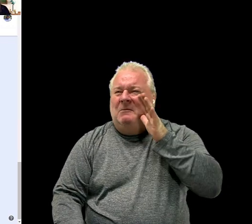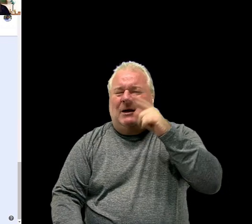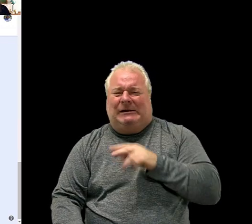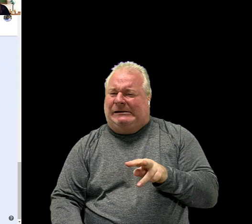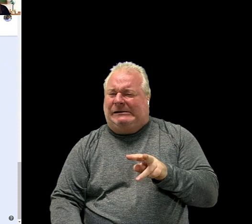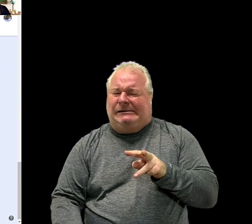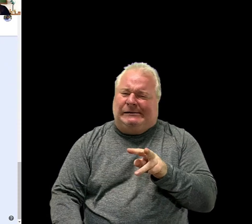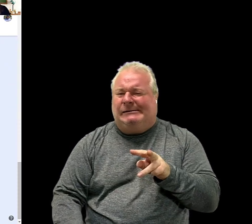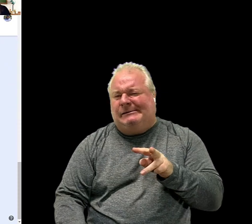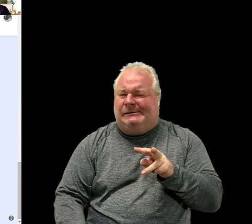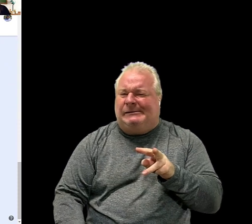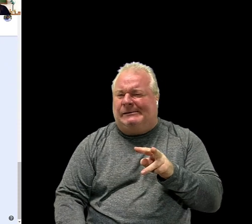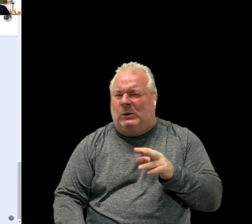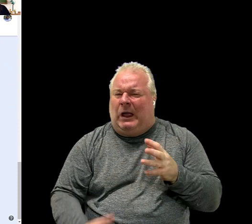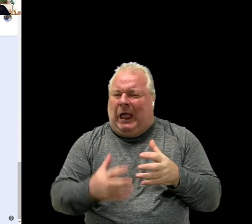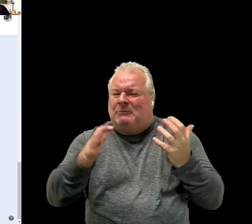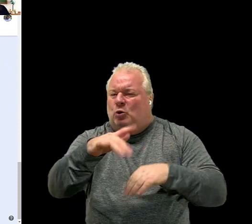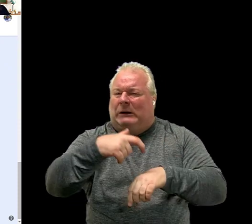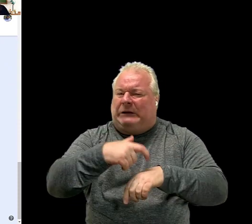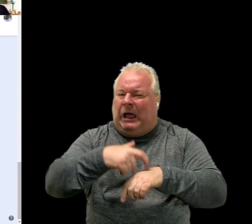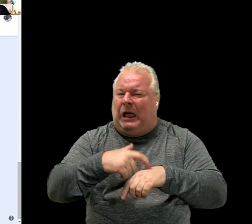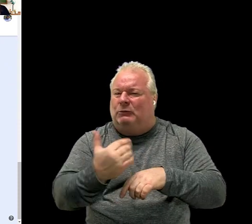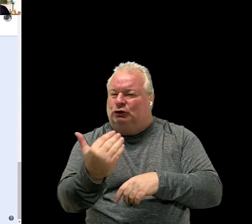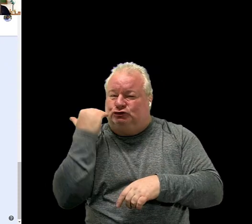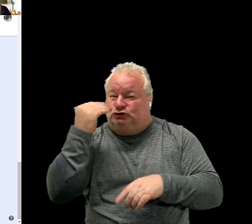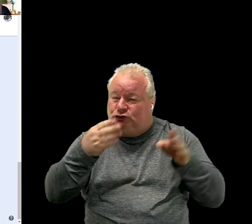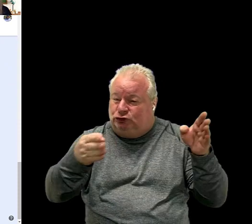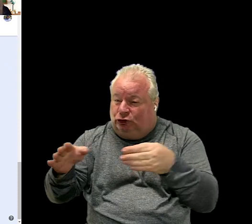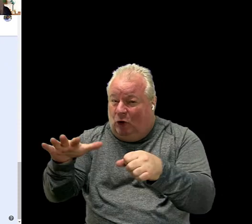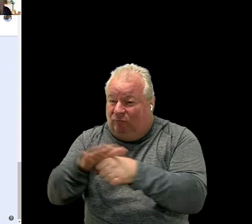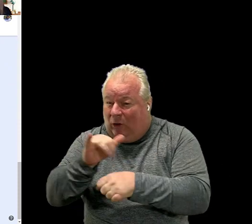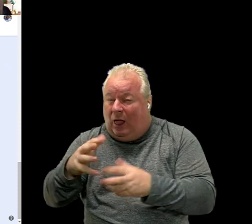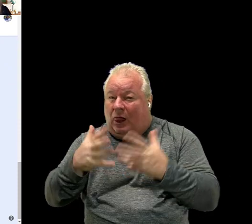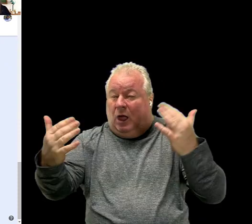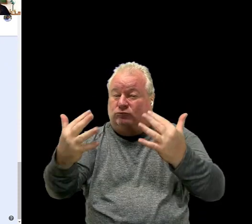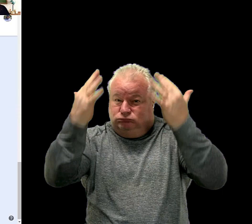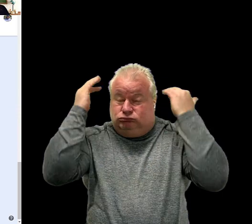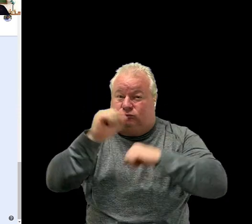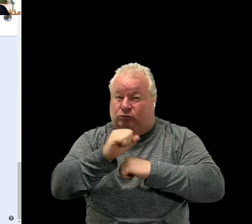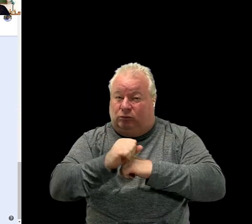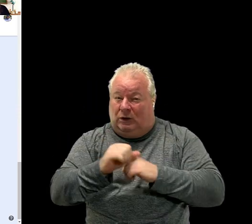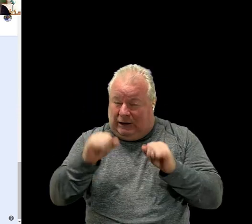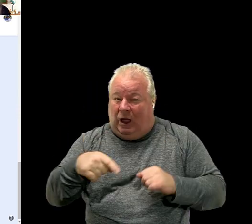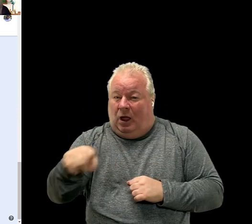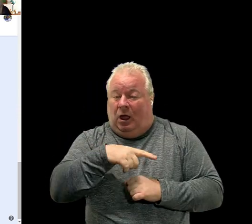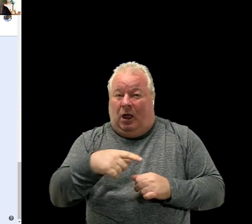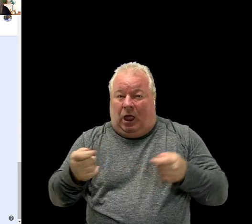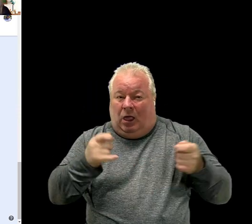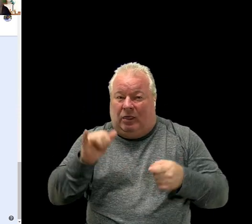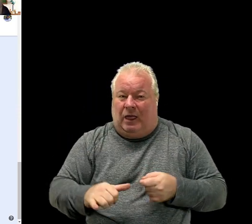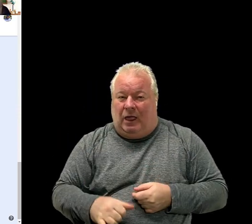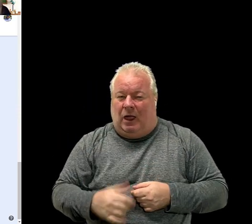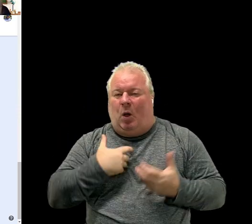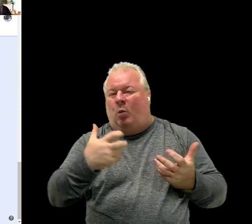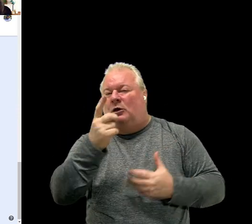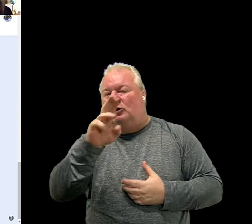questions like, well, how much is this really going to take? Is this going to be a lot of work? Can we handle it? I want Dr. Salas to